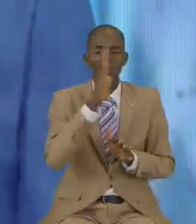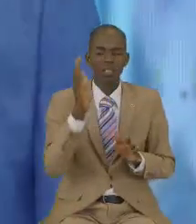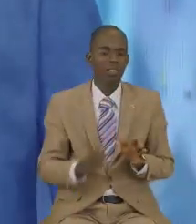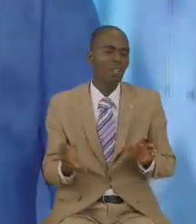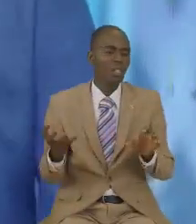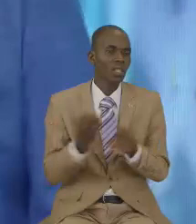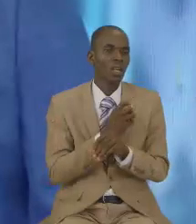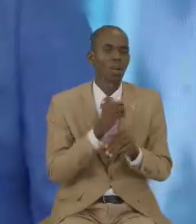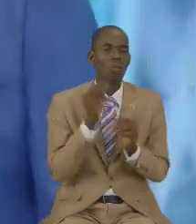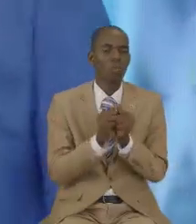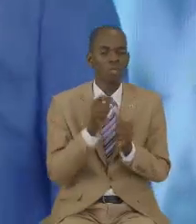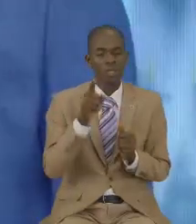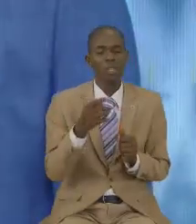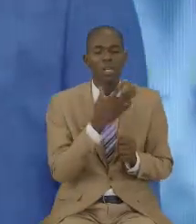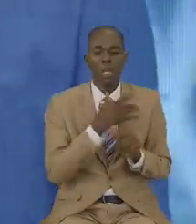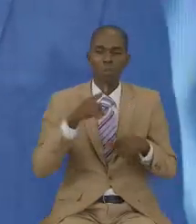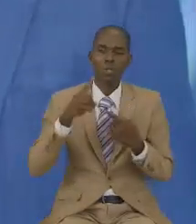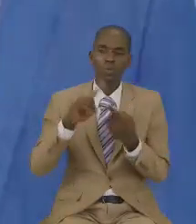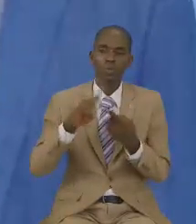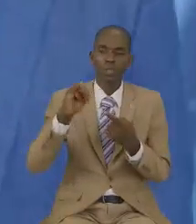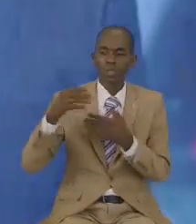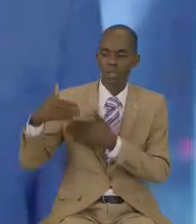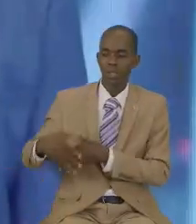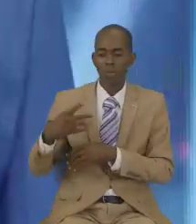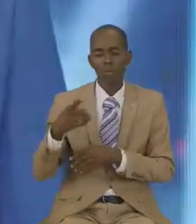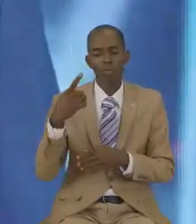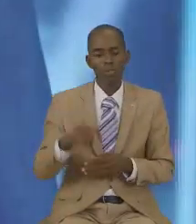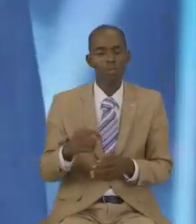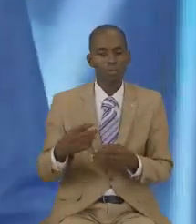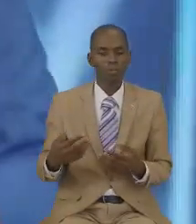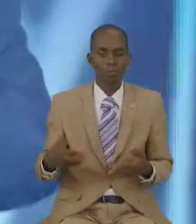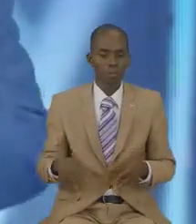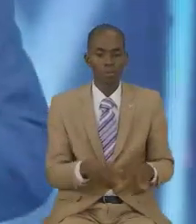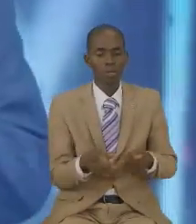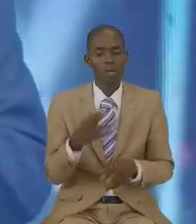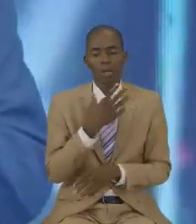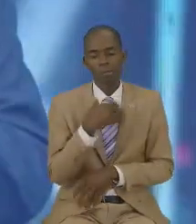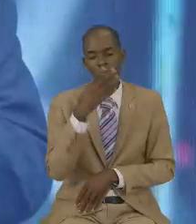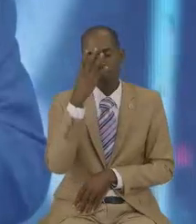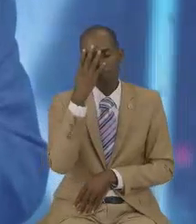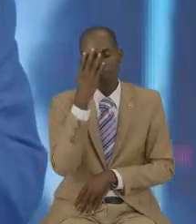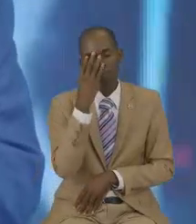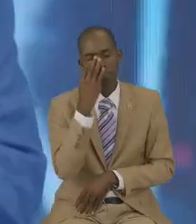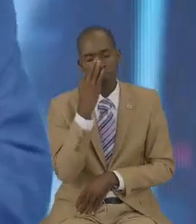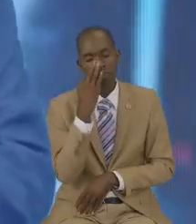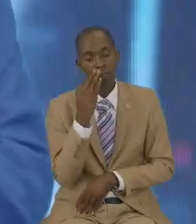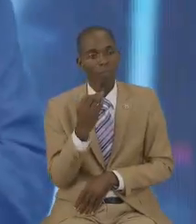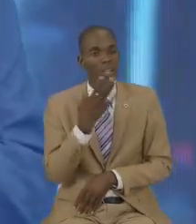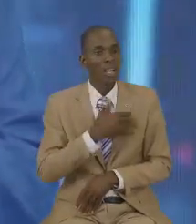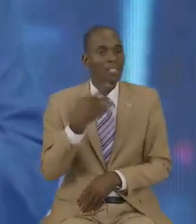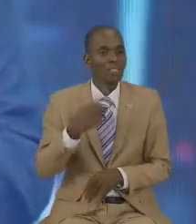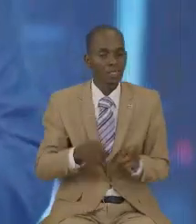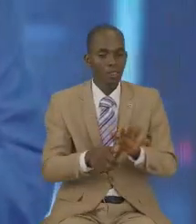him, and so went to the side of the road and rested, slept off. And the tortoise